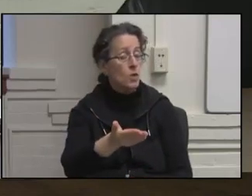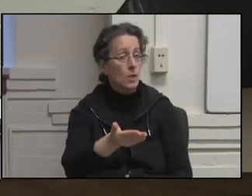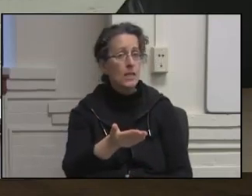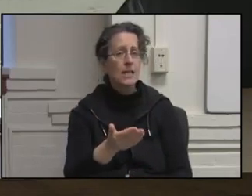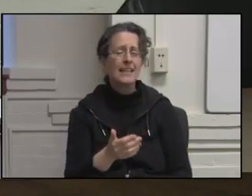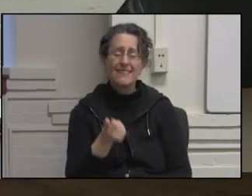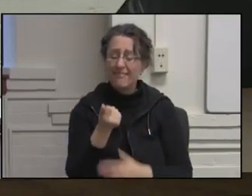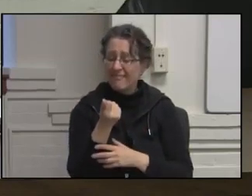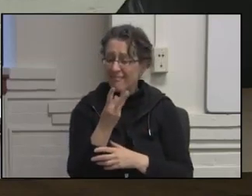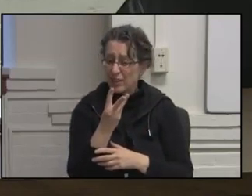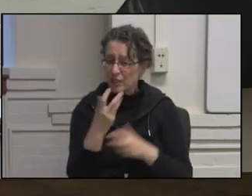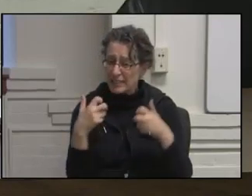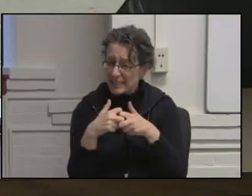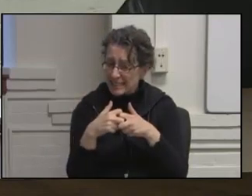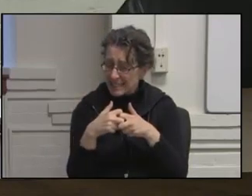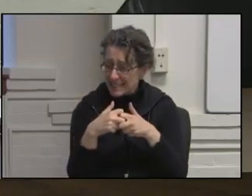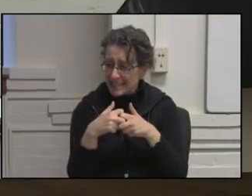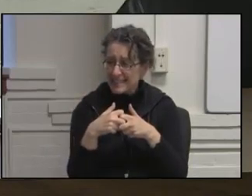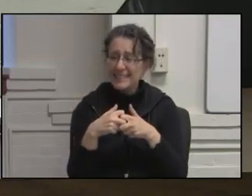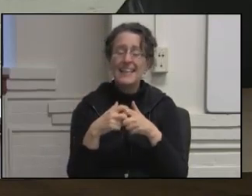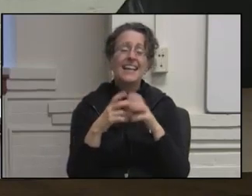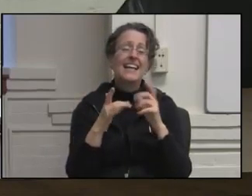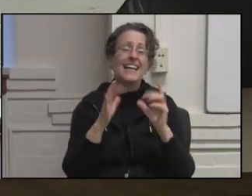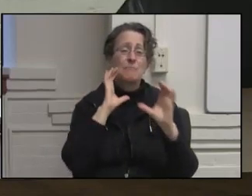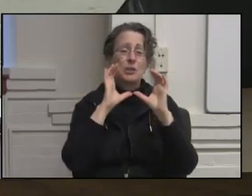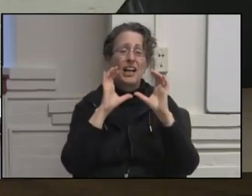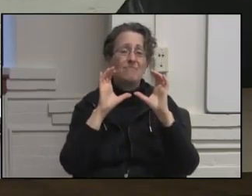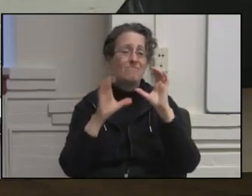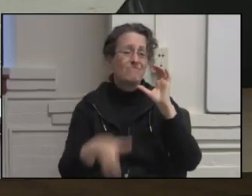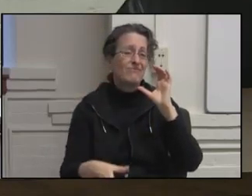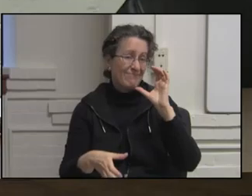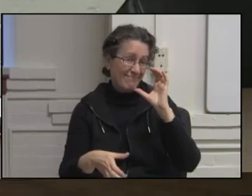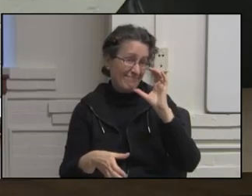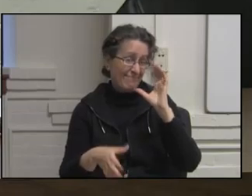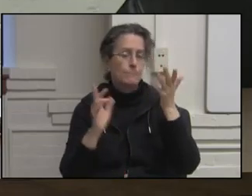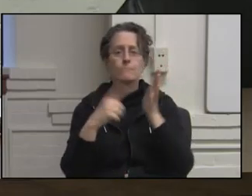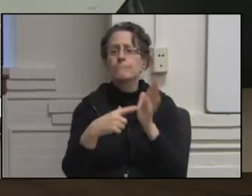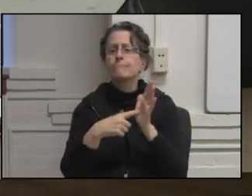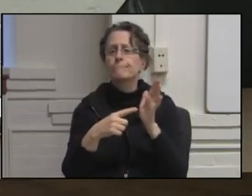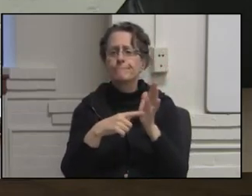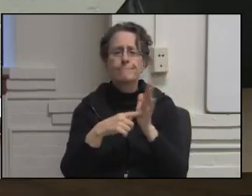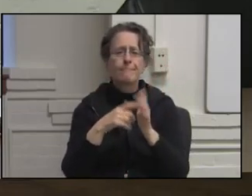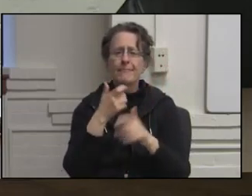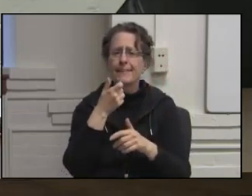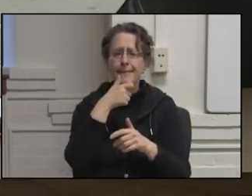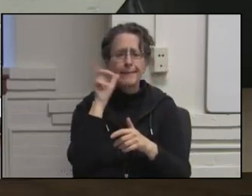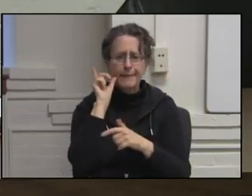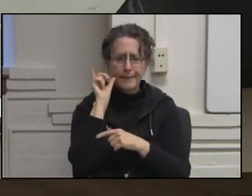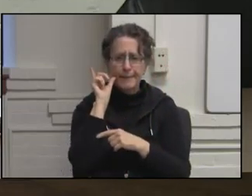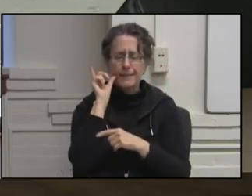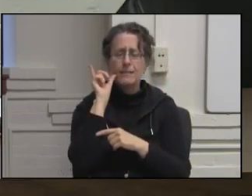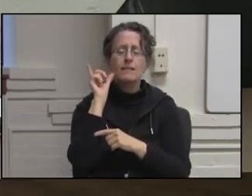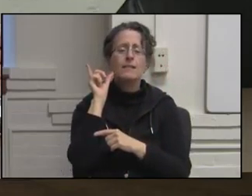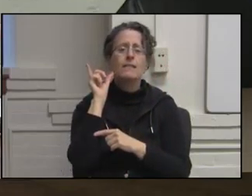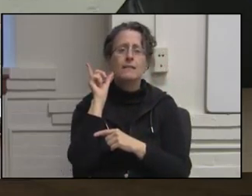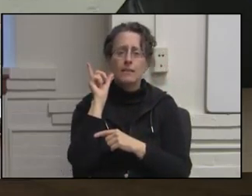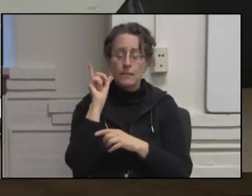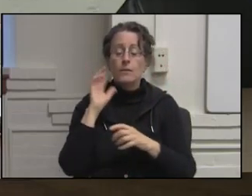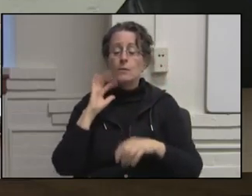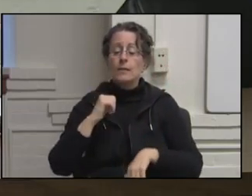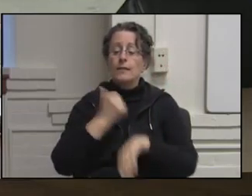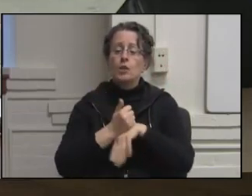few things, communication situations where the other night we had to go down and we installed